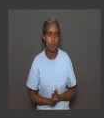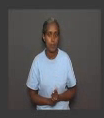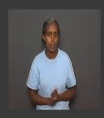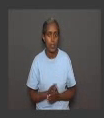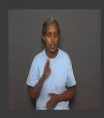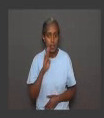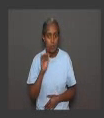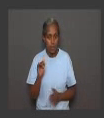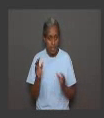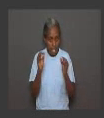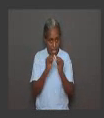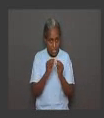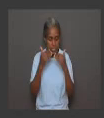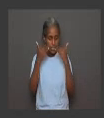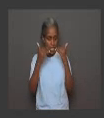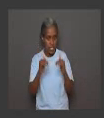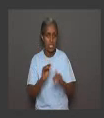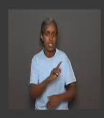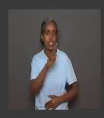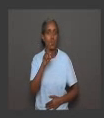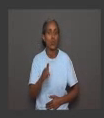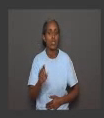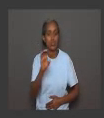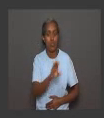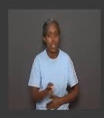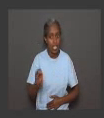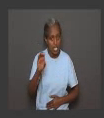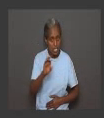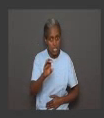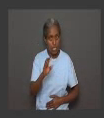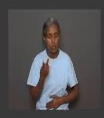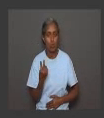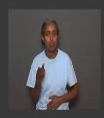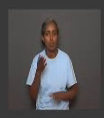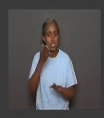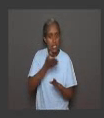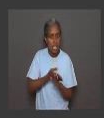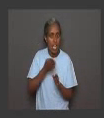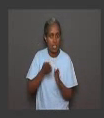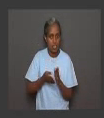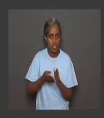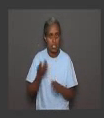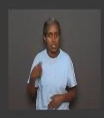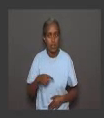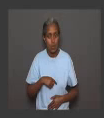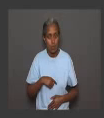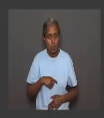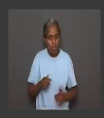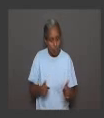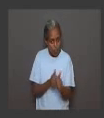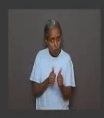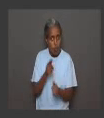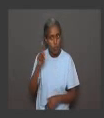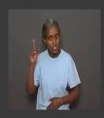By adding the standard equation of a circle to both sides, we may follow